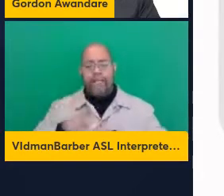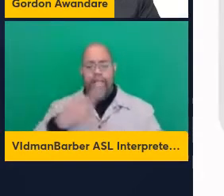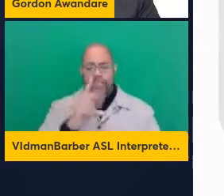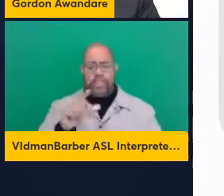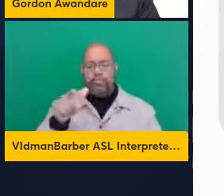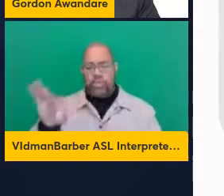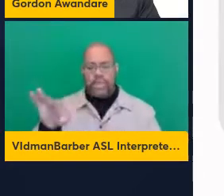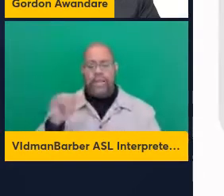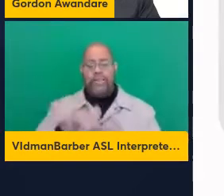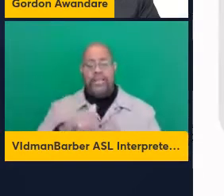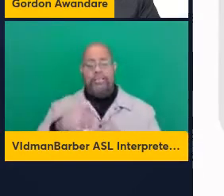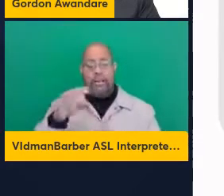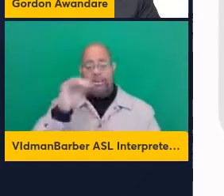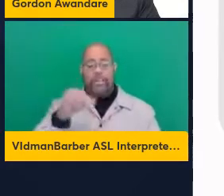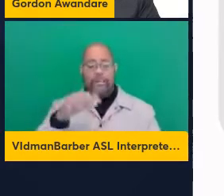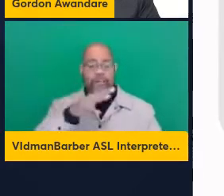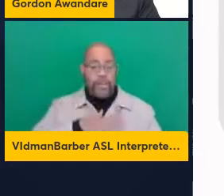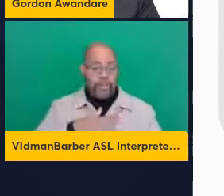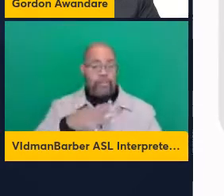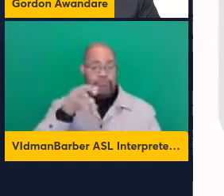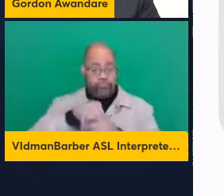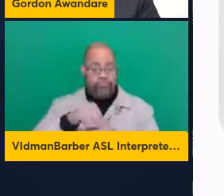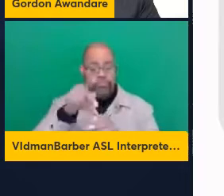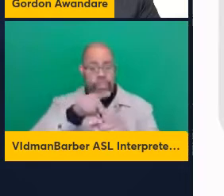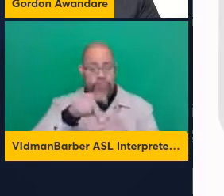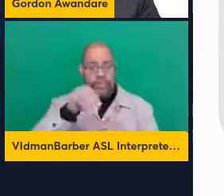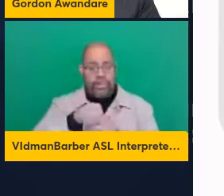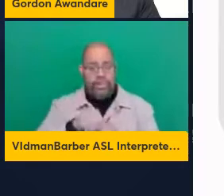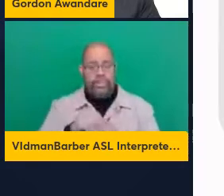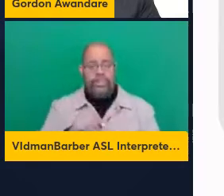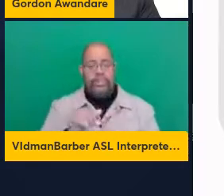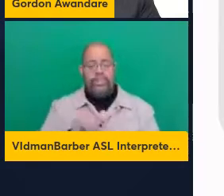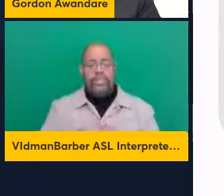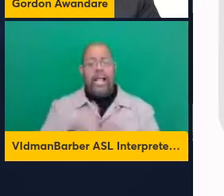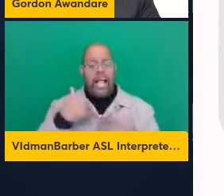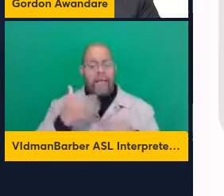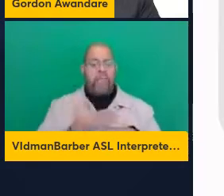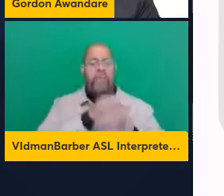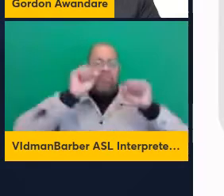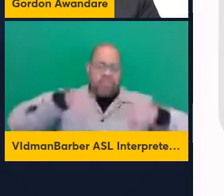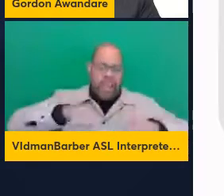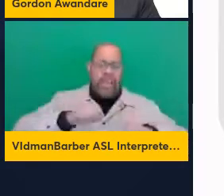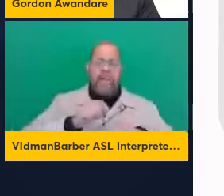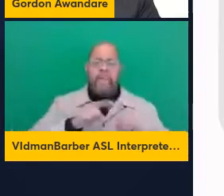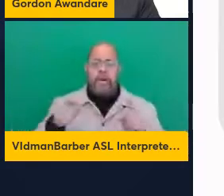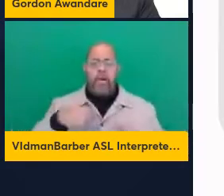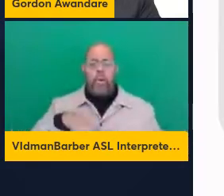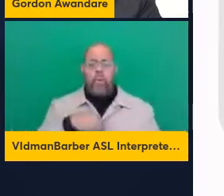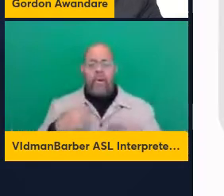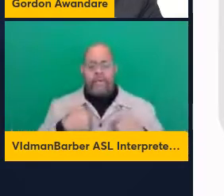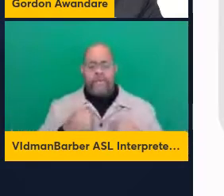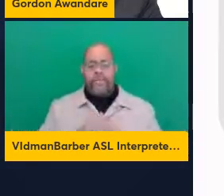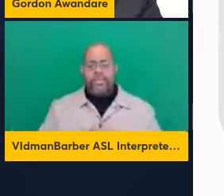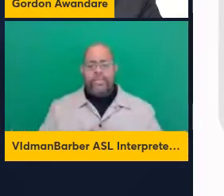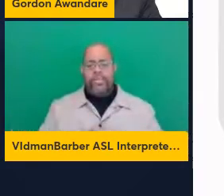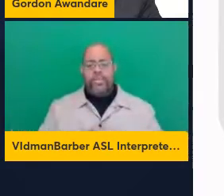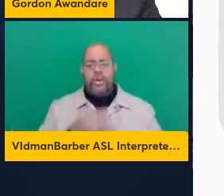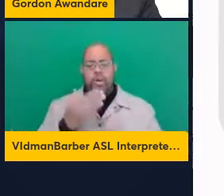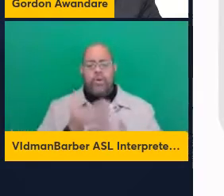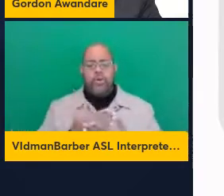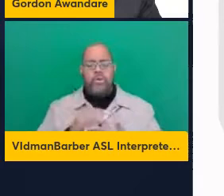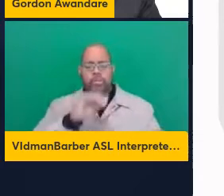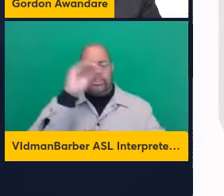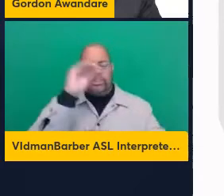good percentage of females participating. There's room for improvement, but we have a good